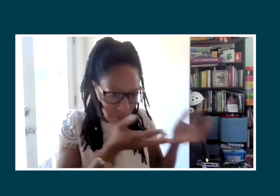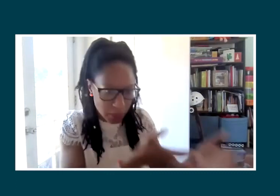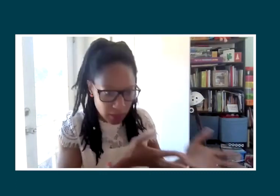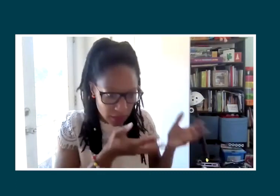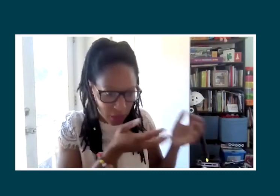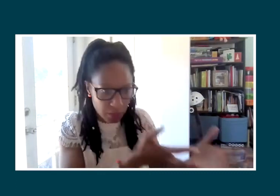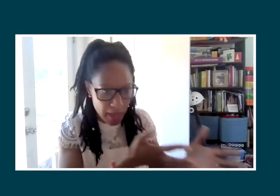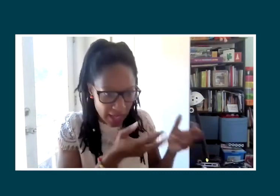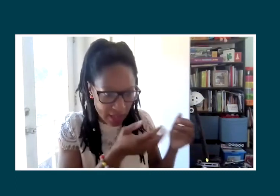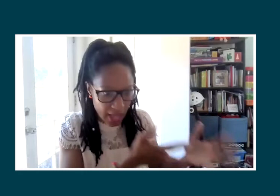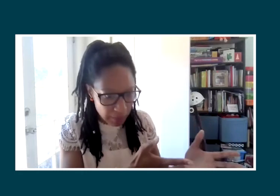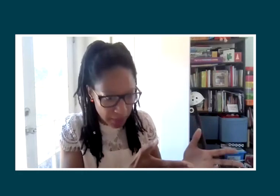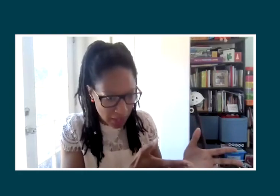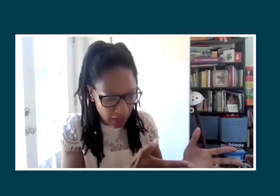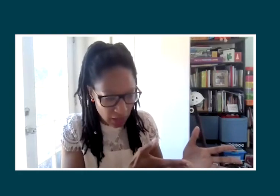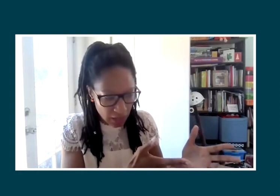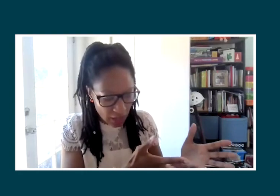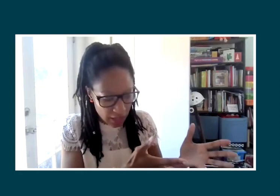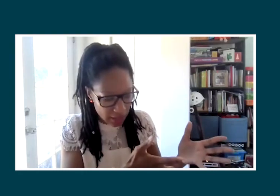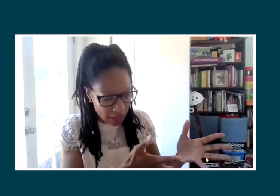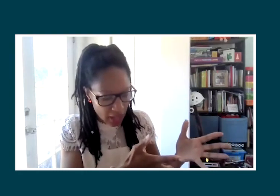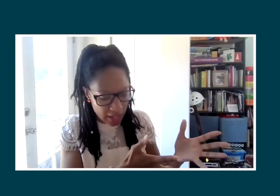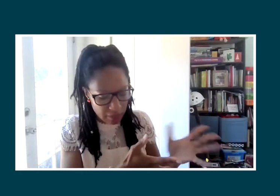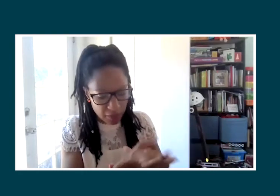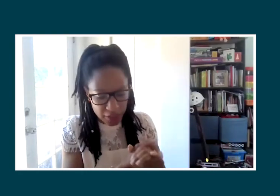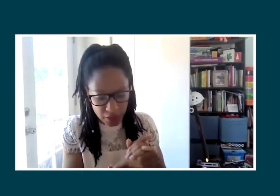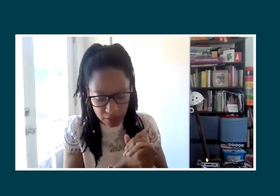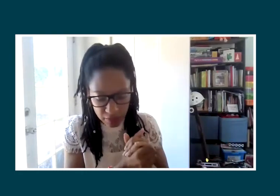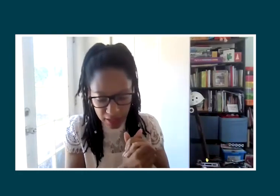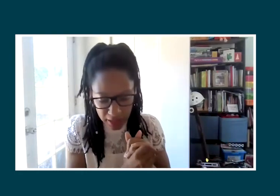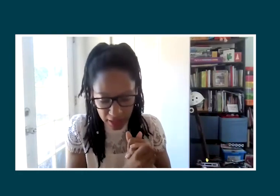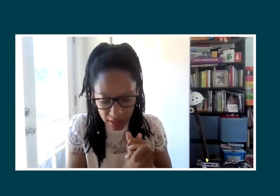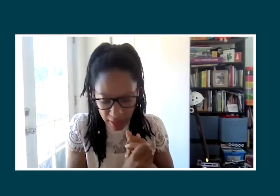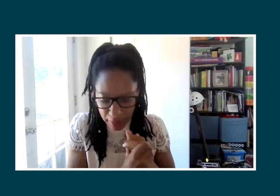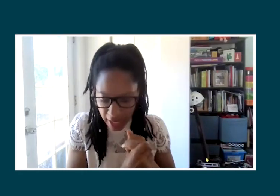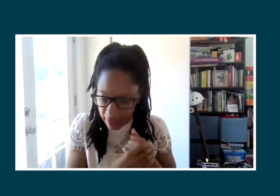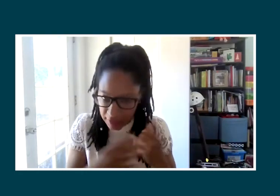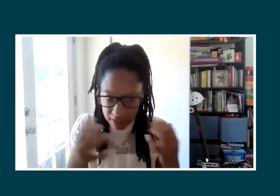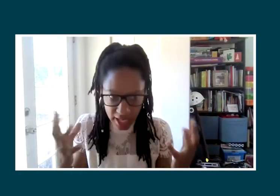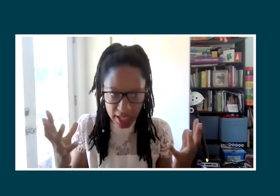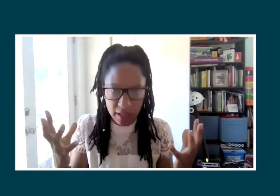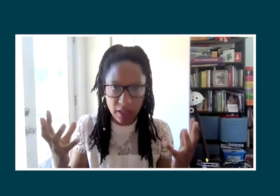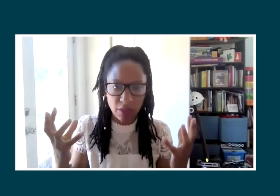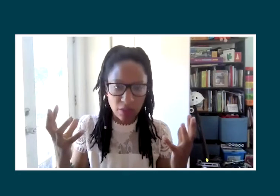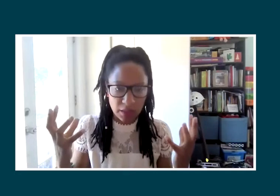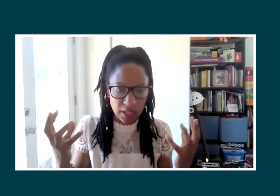business books to men, and that being the line of professional development. But I have to say, you know,